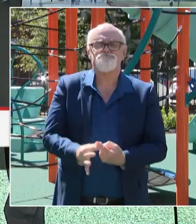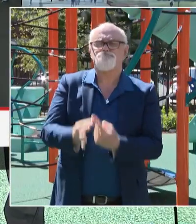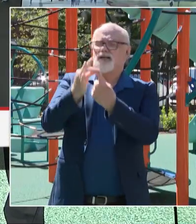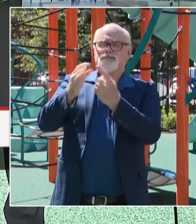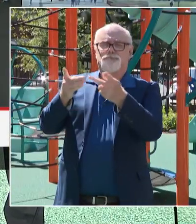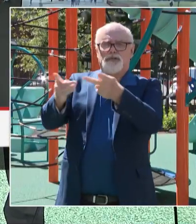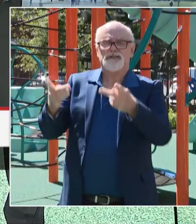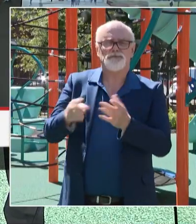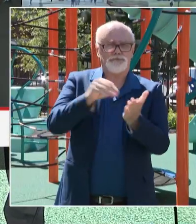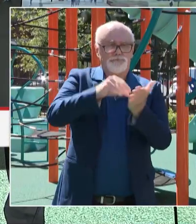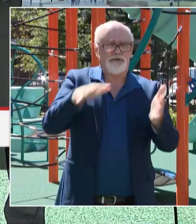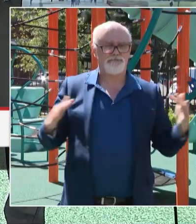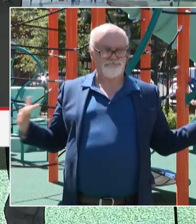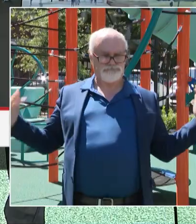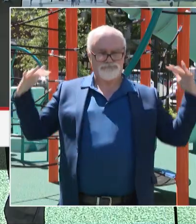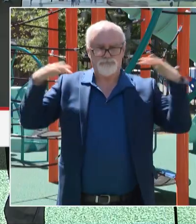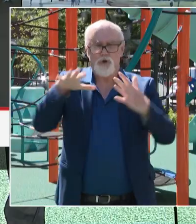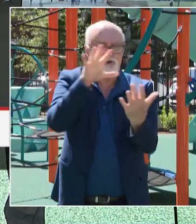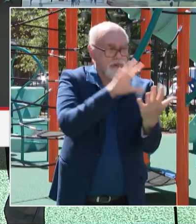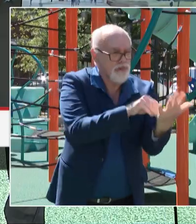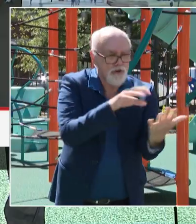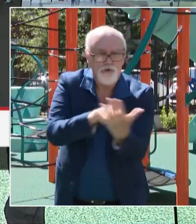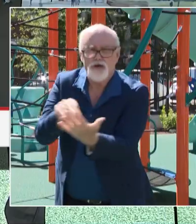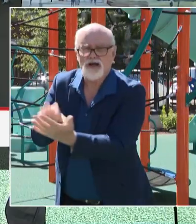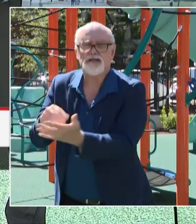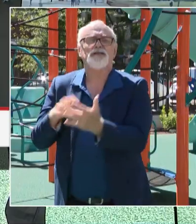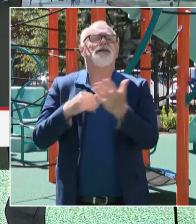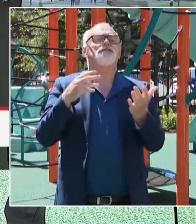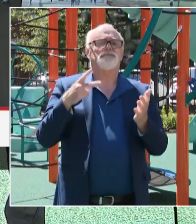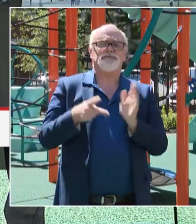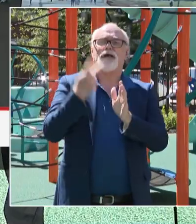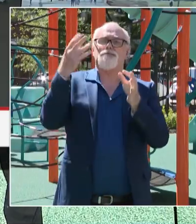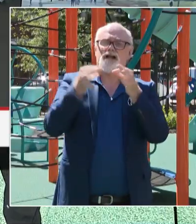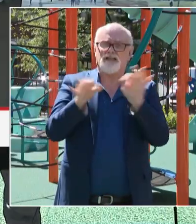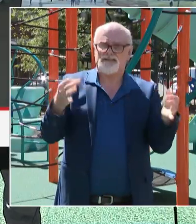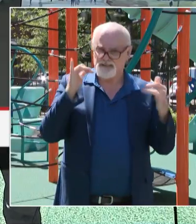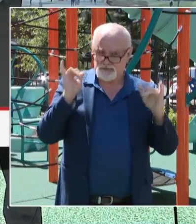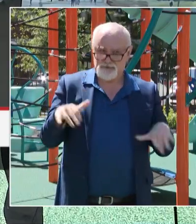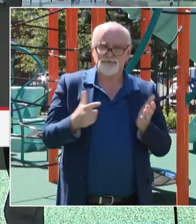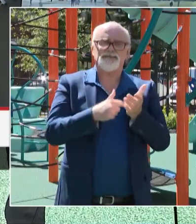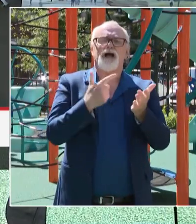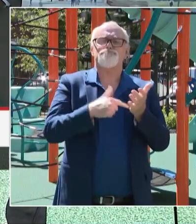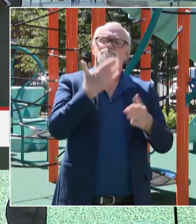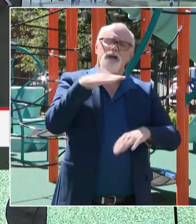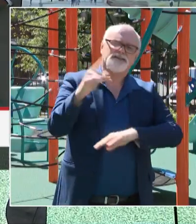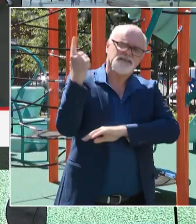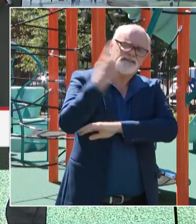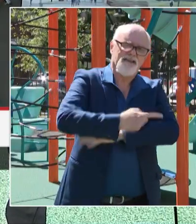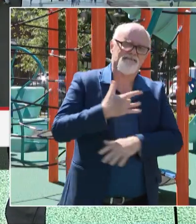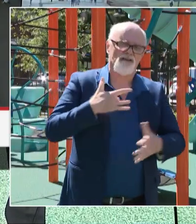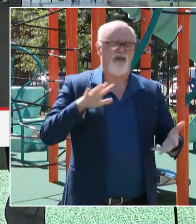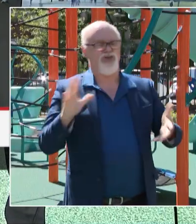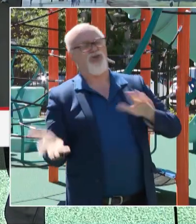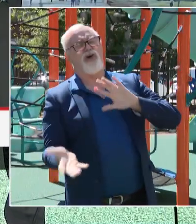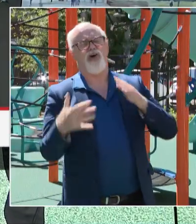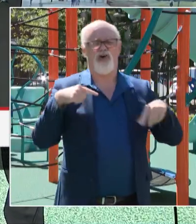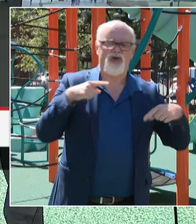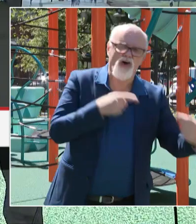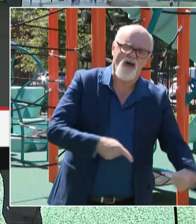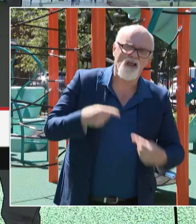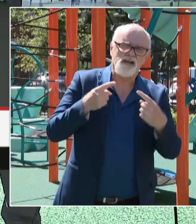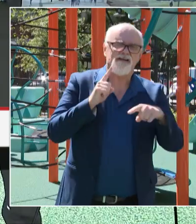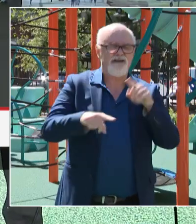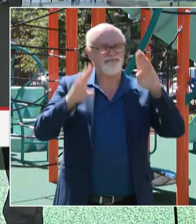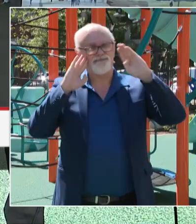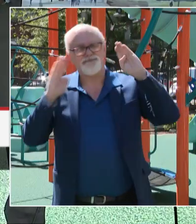they're not in their best form, it's very hard for children to focus, to learn, to feel